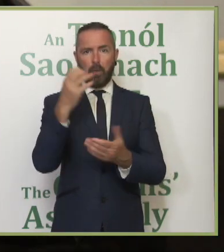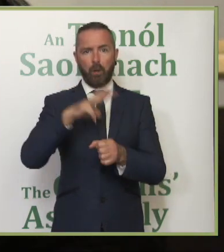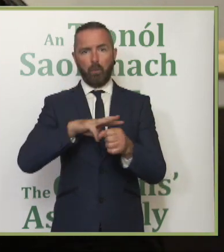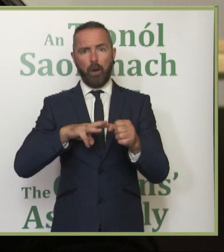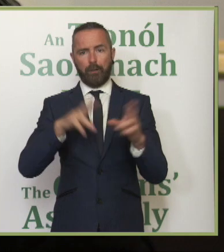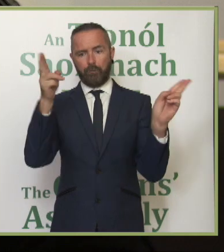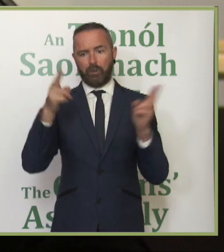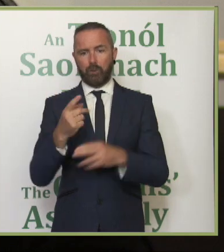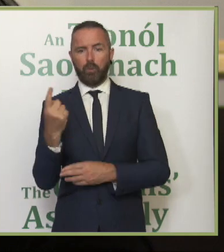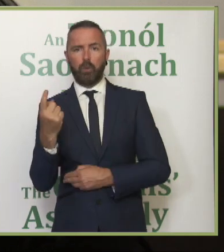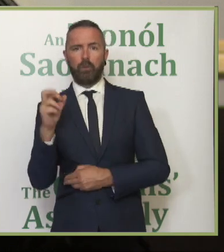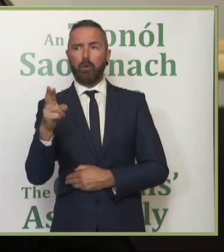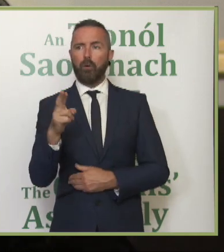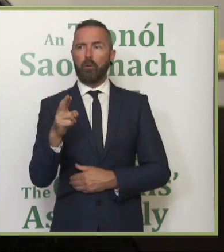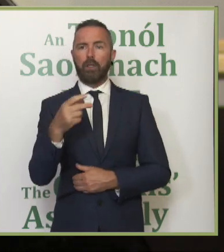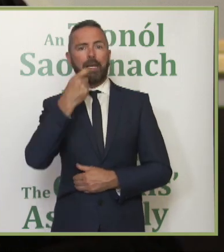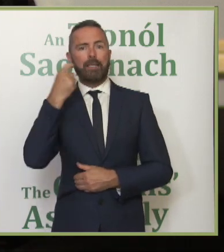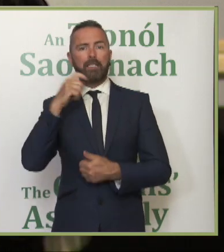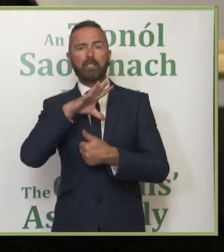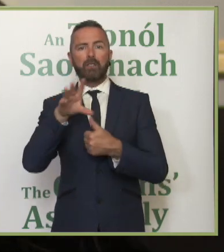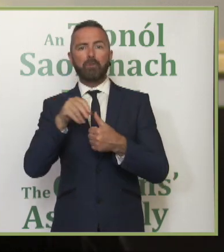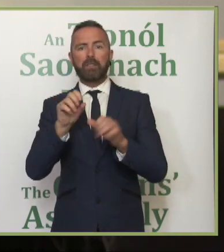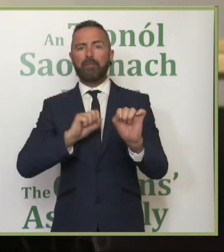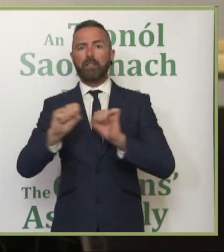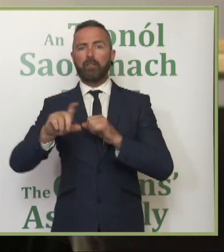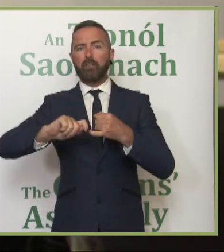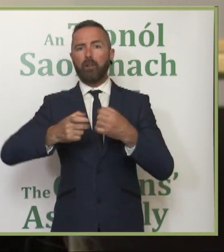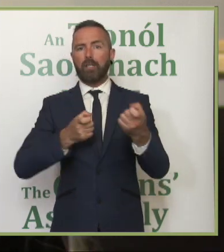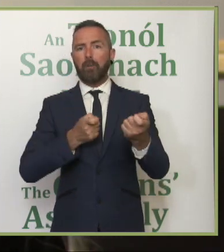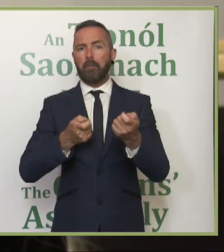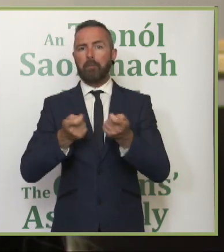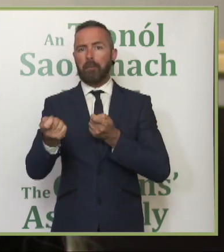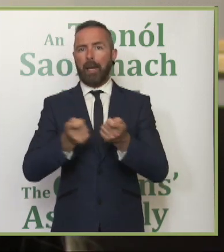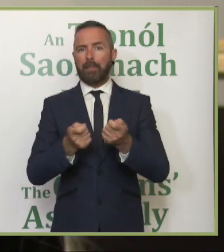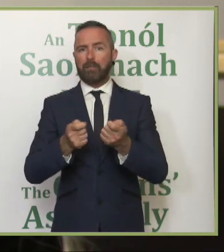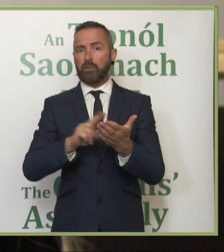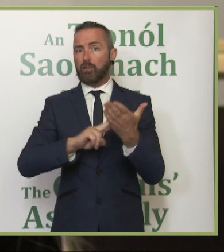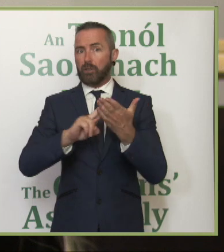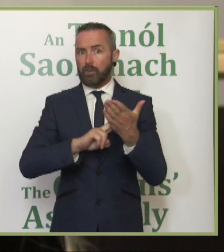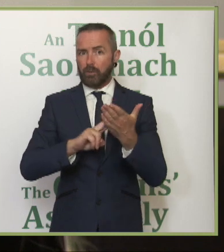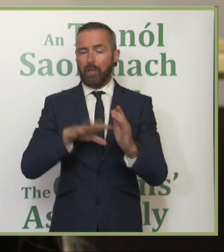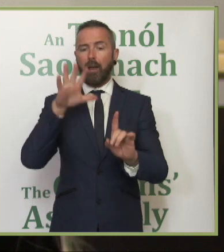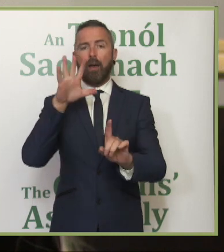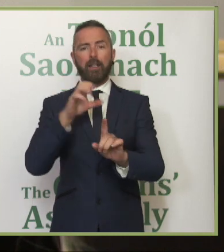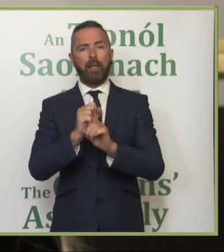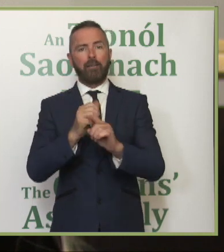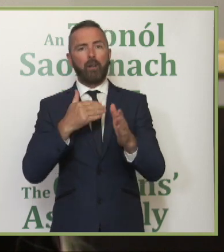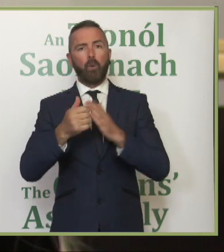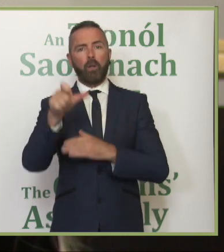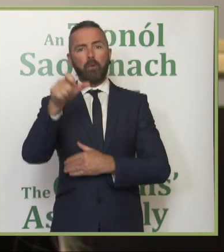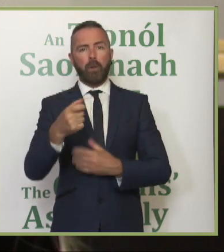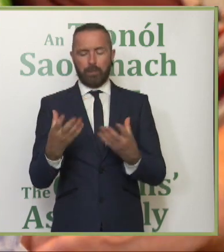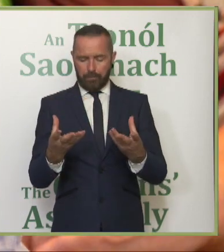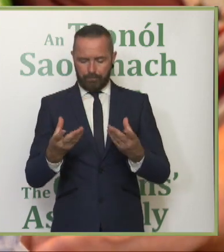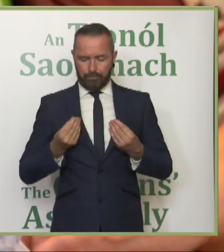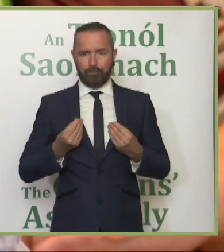in addiction-specific services where you're trying to get somebody to manage their drug use, identifying what a person is gaining